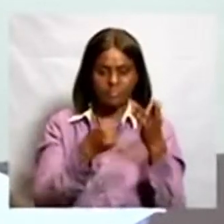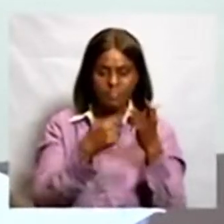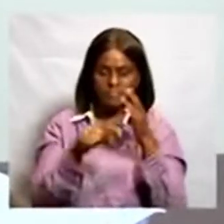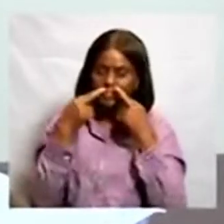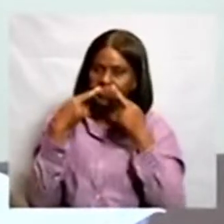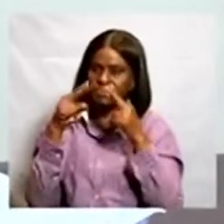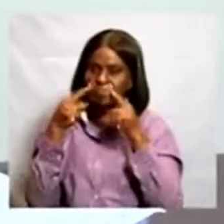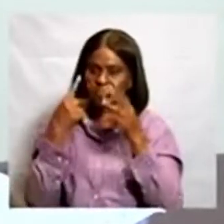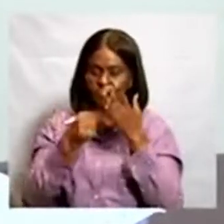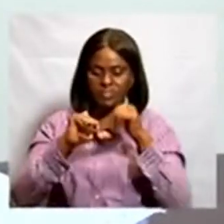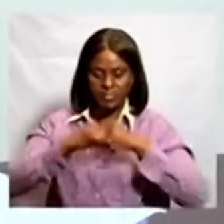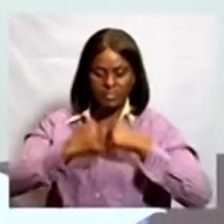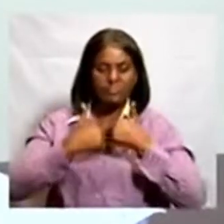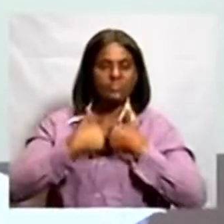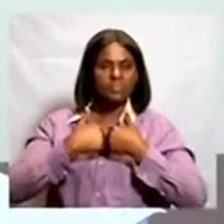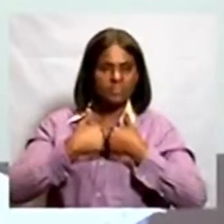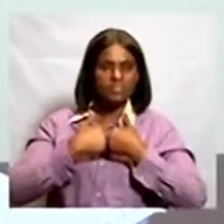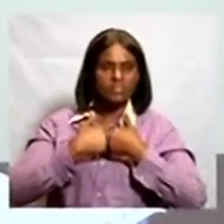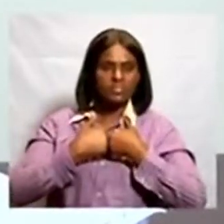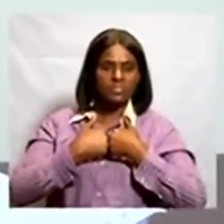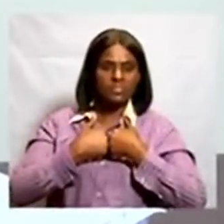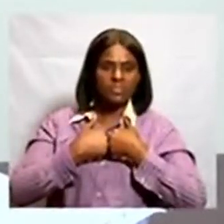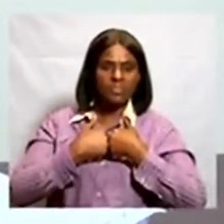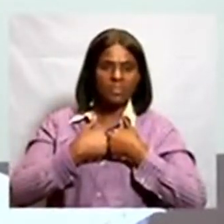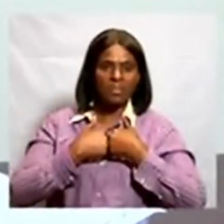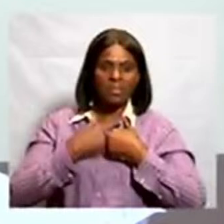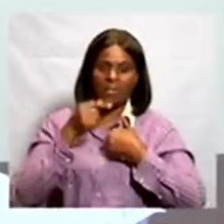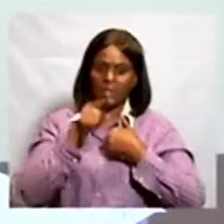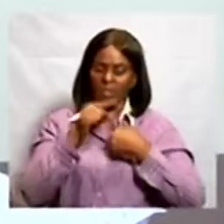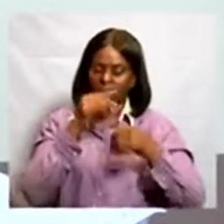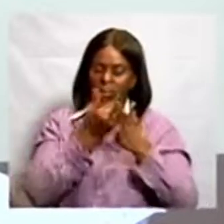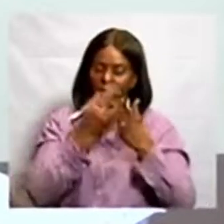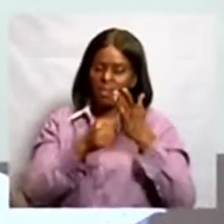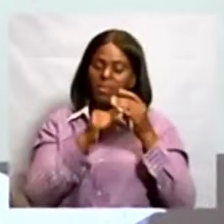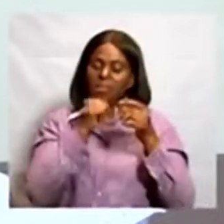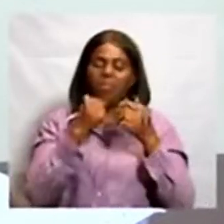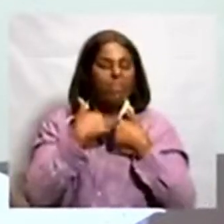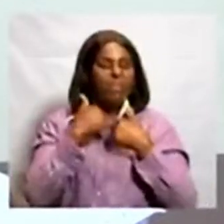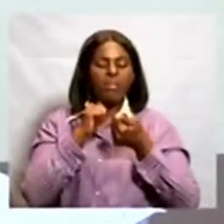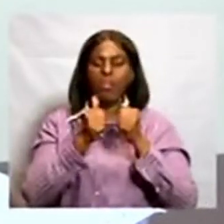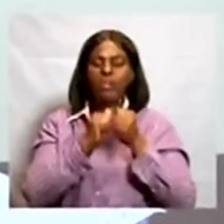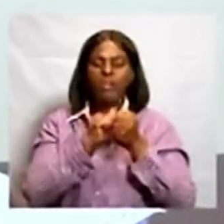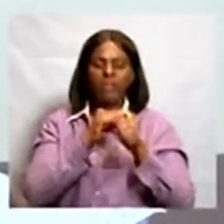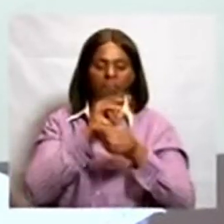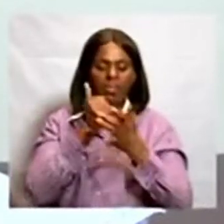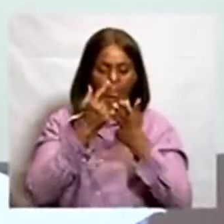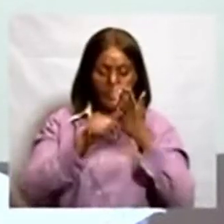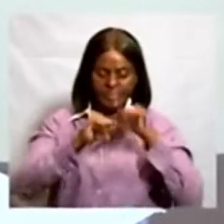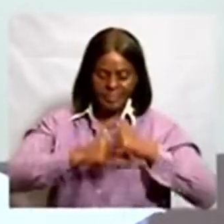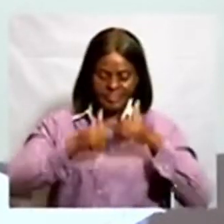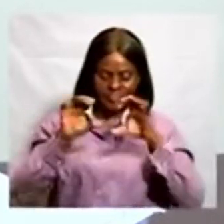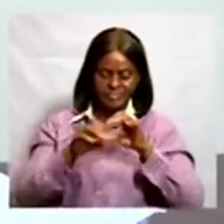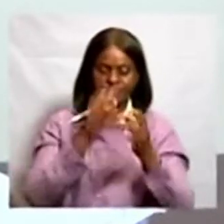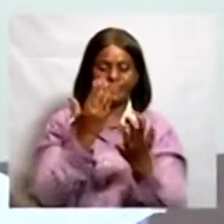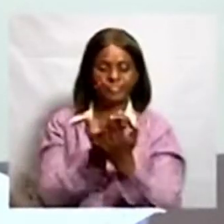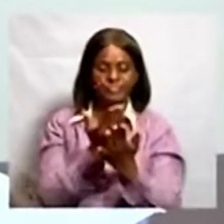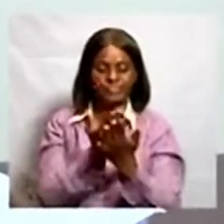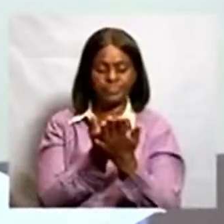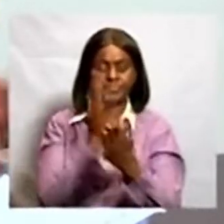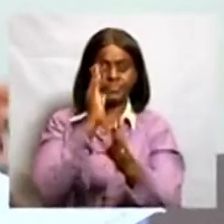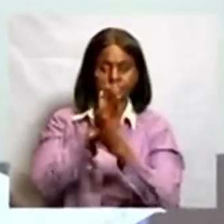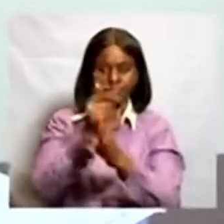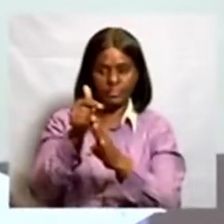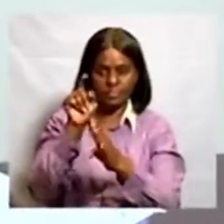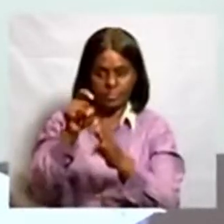findings we come up across, there are no sanctions. So all we do is recommend to them that they need